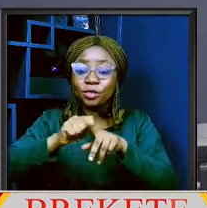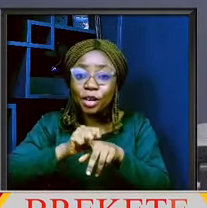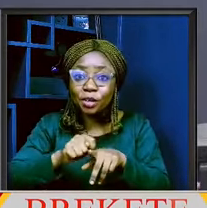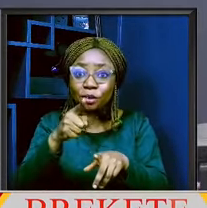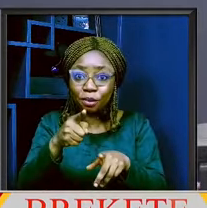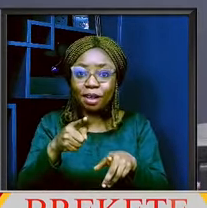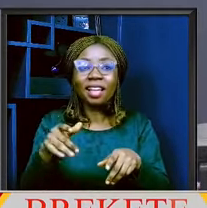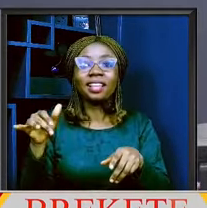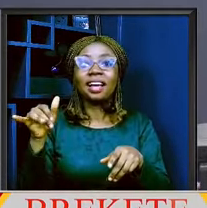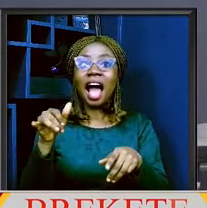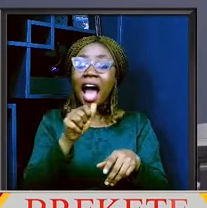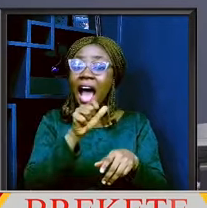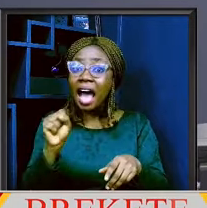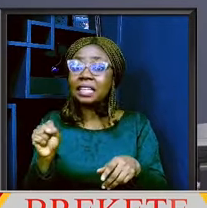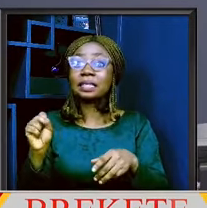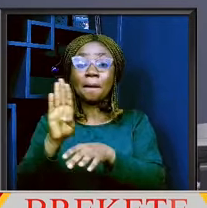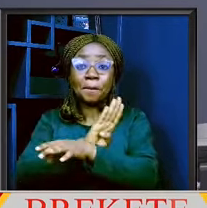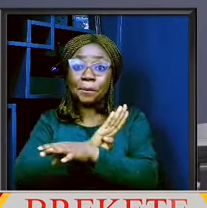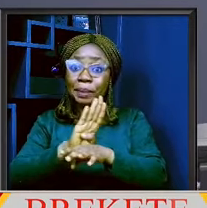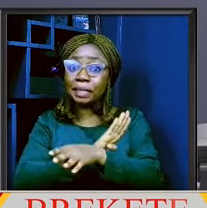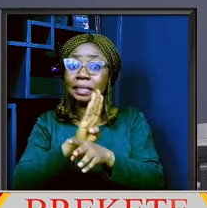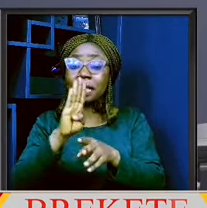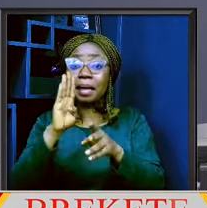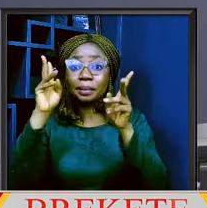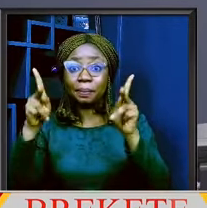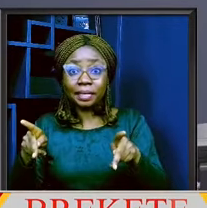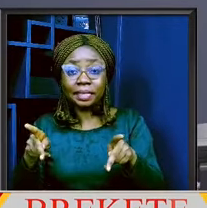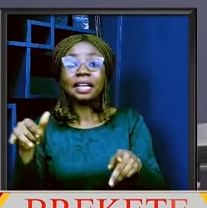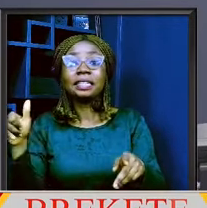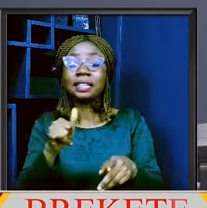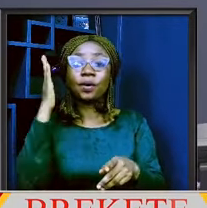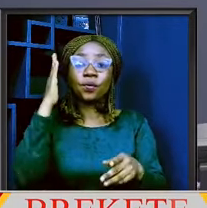will train you yeah. as an entrepreneur. As an entrepreneur, they will sir.